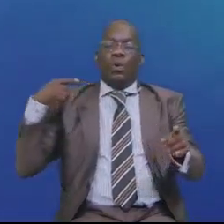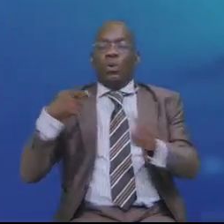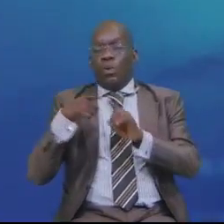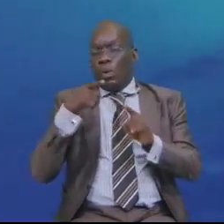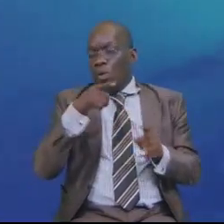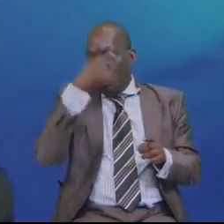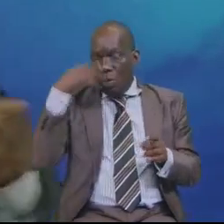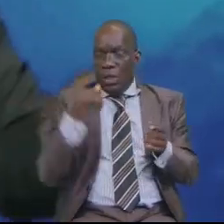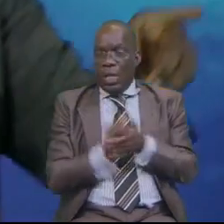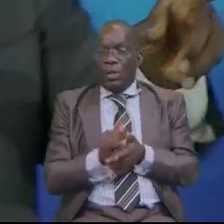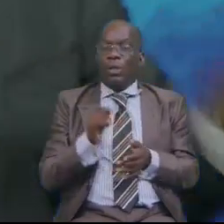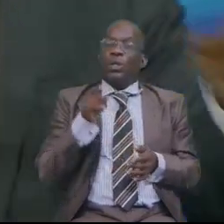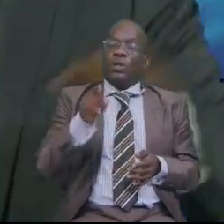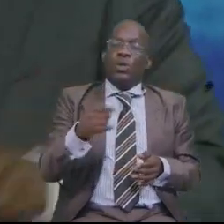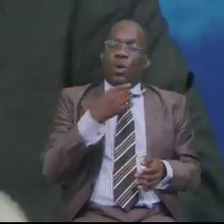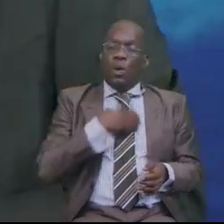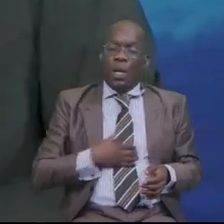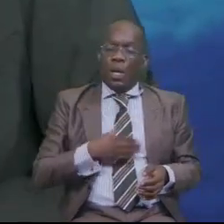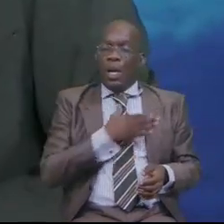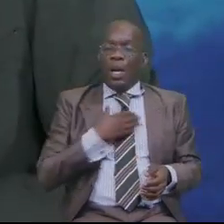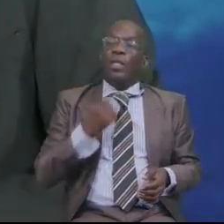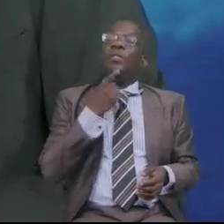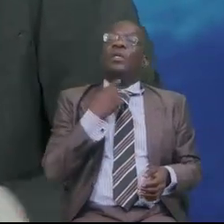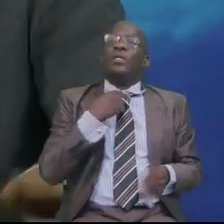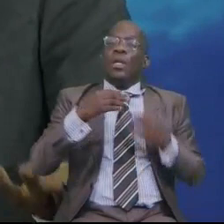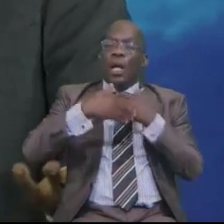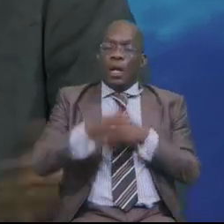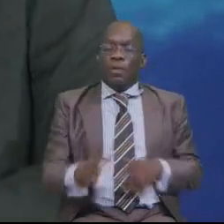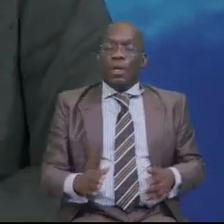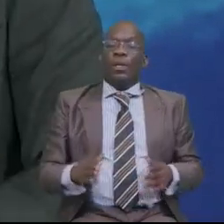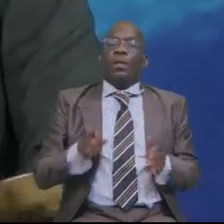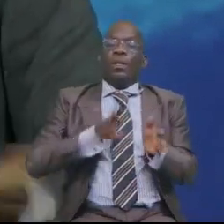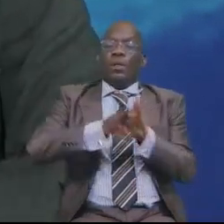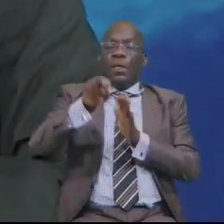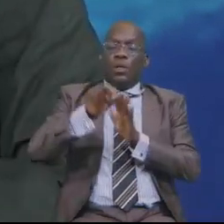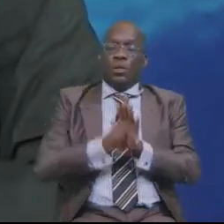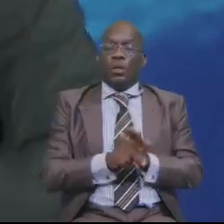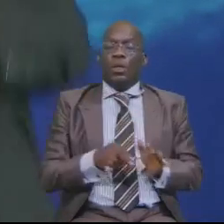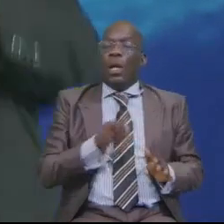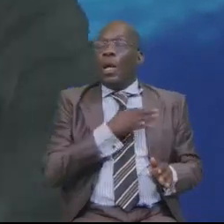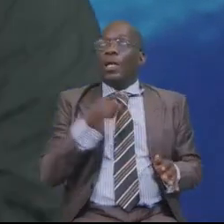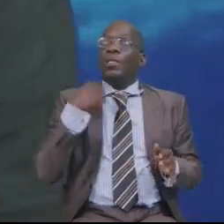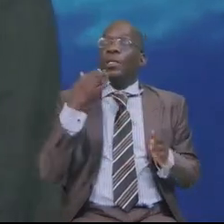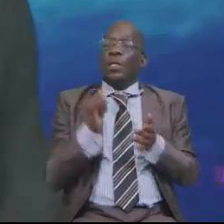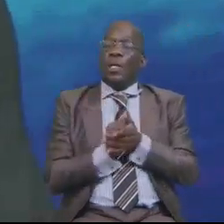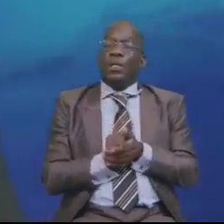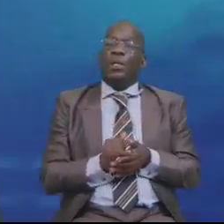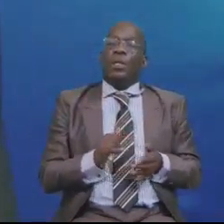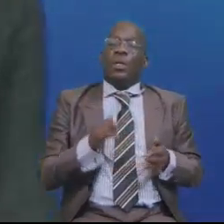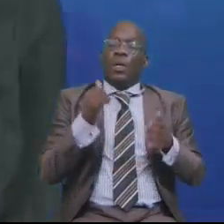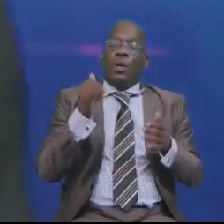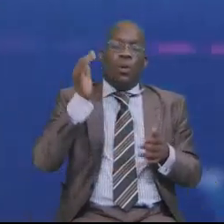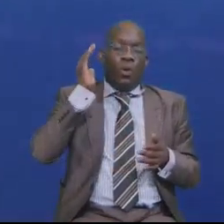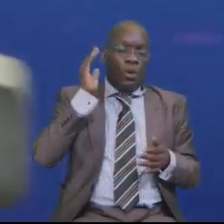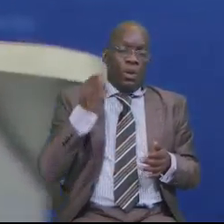do hunger and thirst after righteousness, and he says, for thou shalt be filled. And blessed